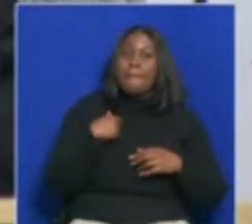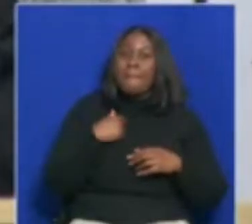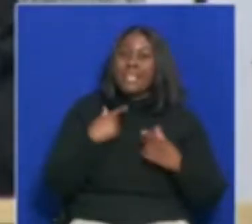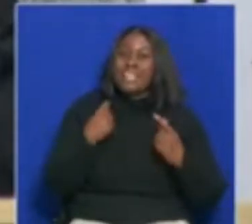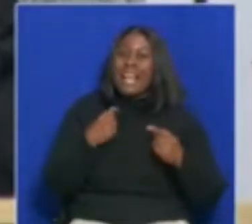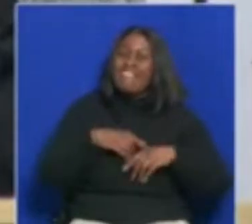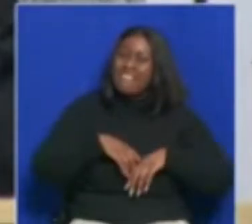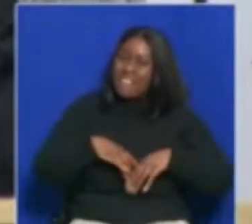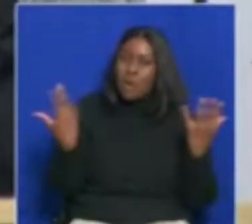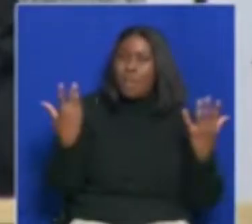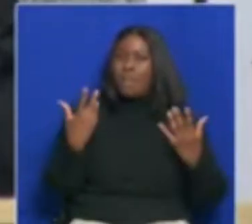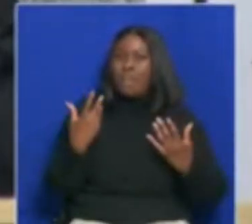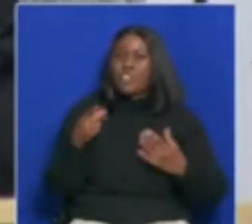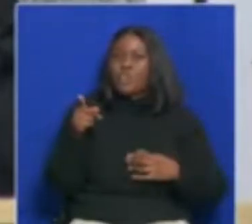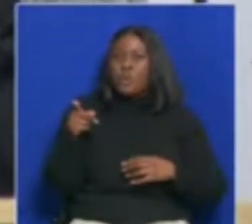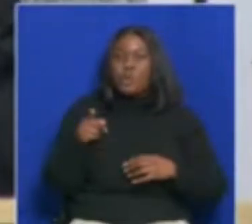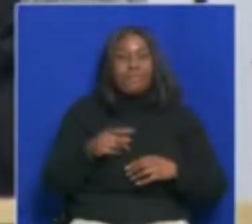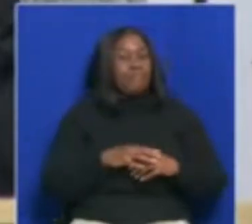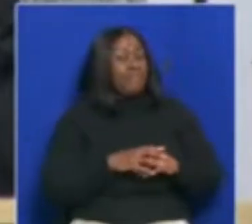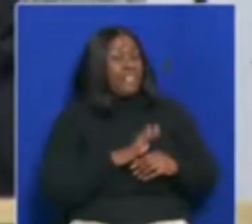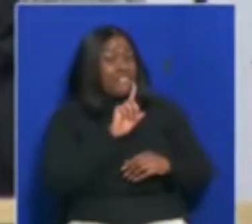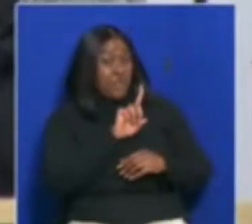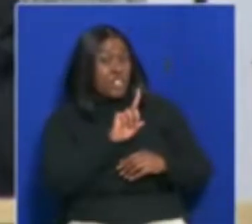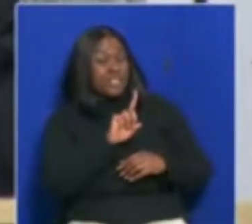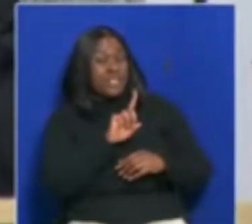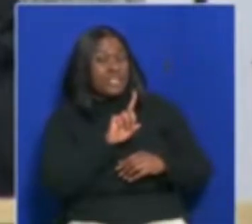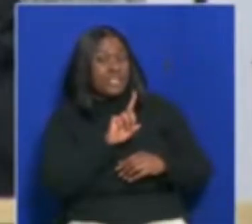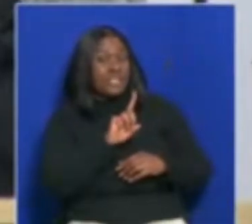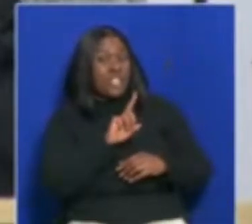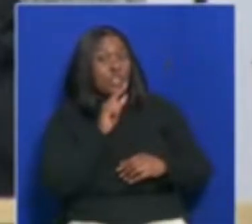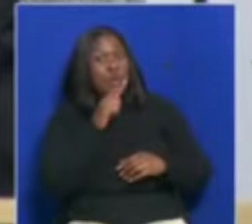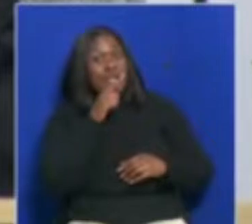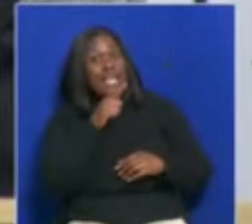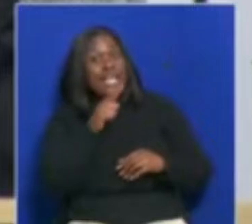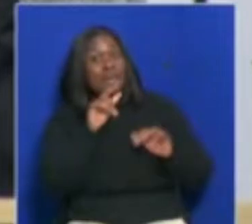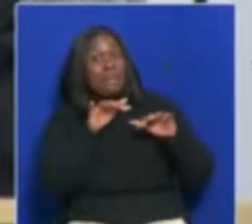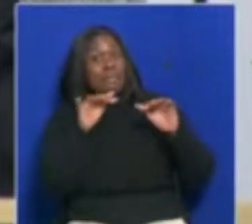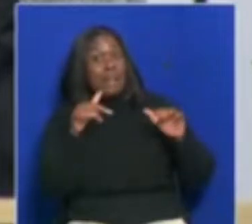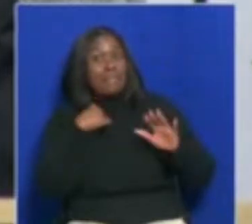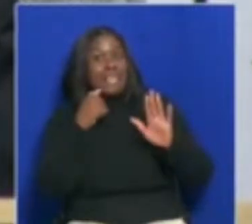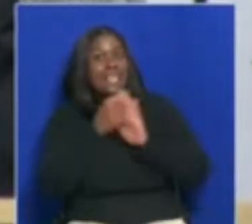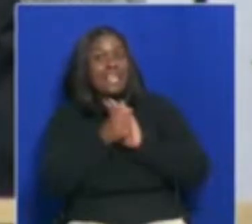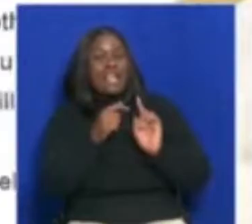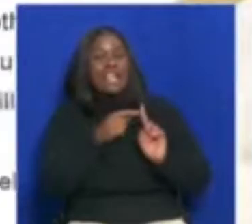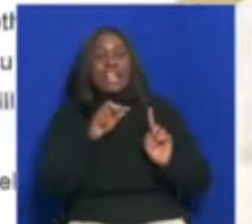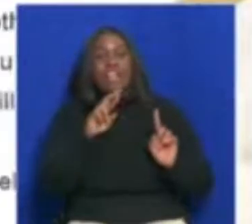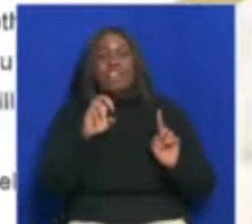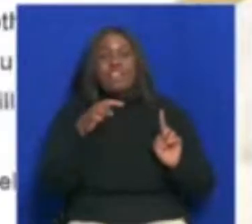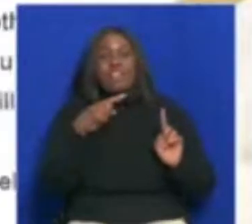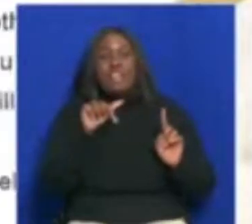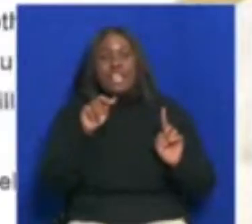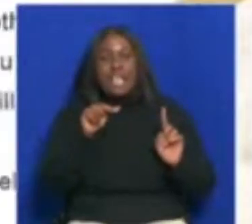Clive Naika, firstly, you are telling the people I killed Regan. Bevan Loftus, see, Bali, see how I took